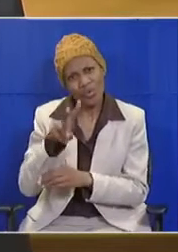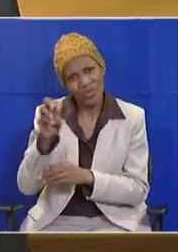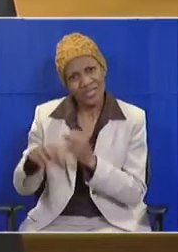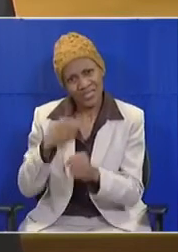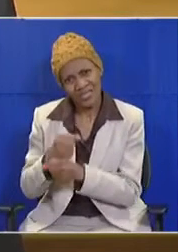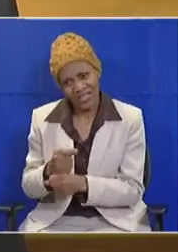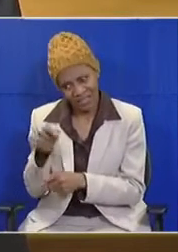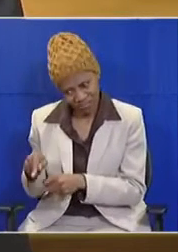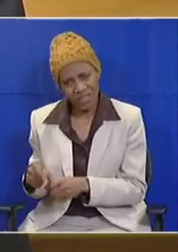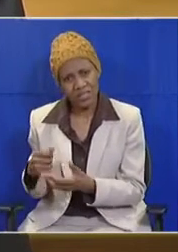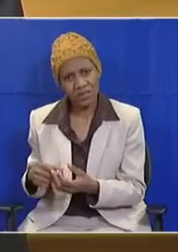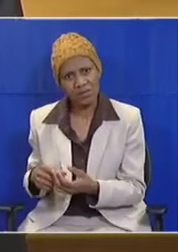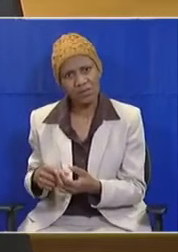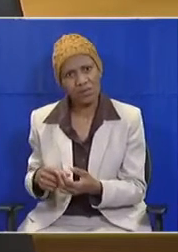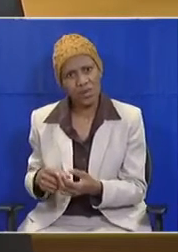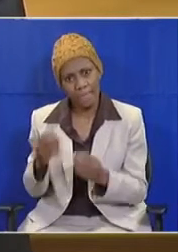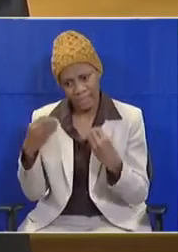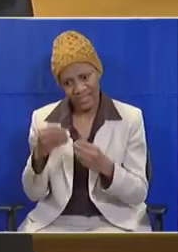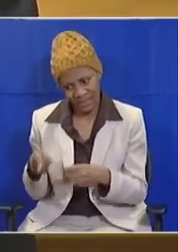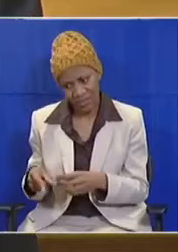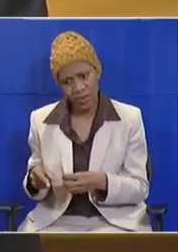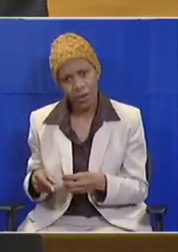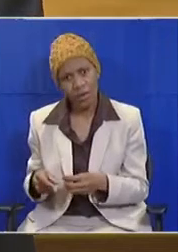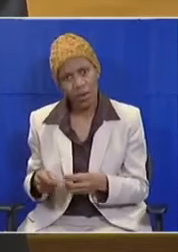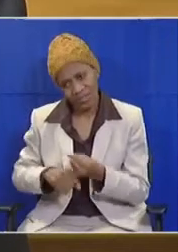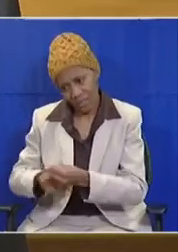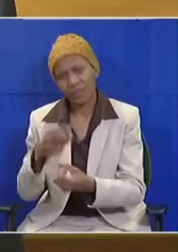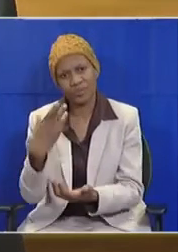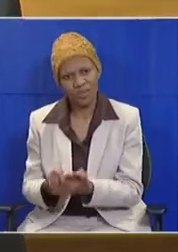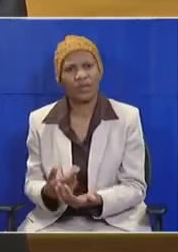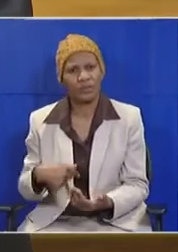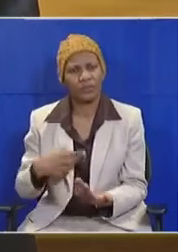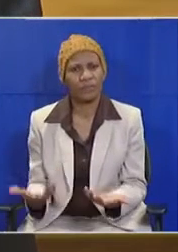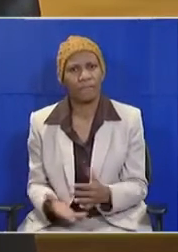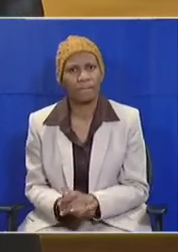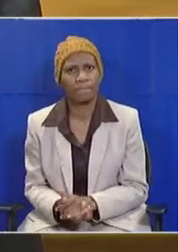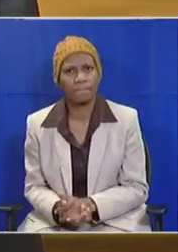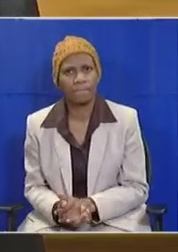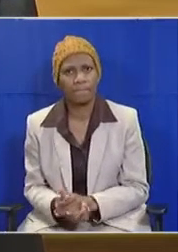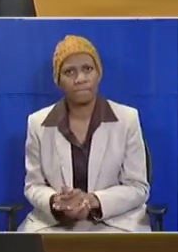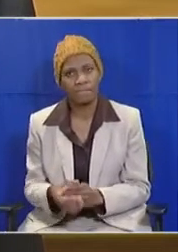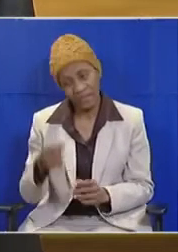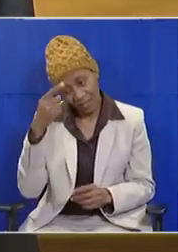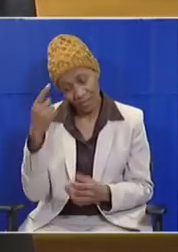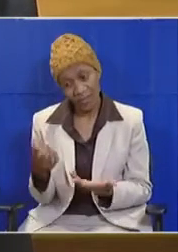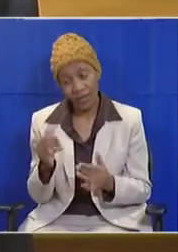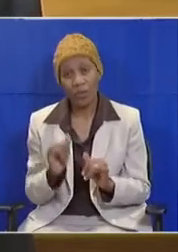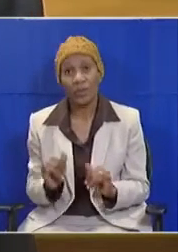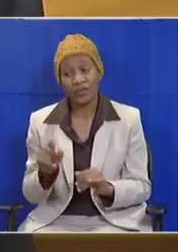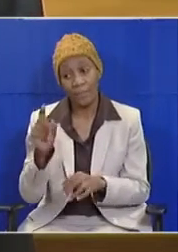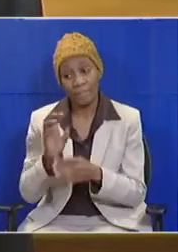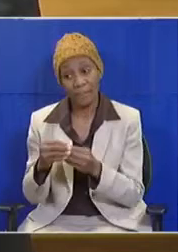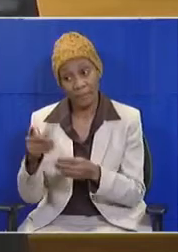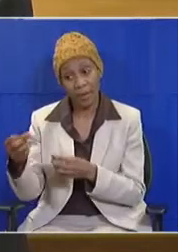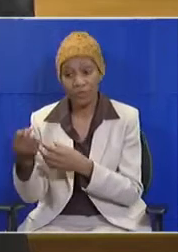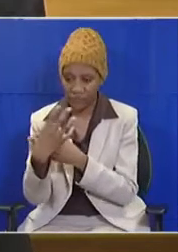it will definitely be very unfair. So we will indeed listen to the advice of the Honourable Member, go